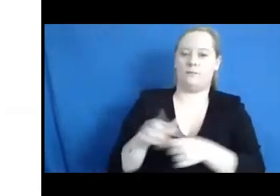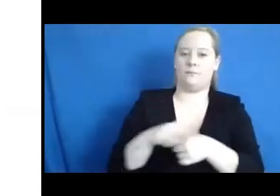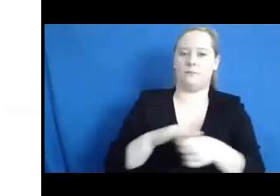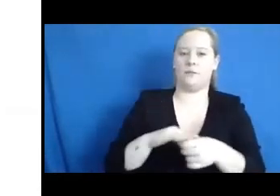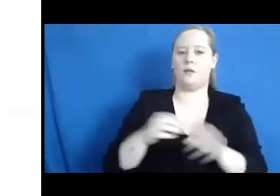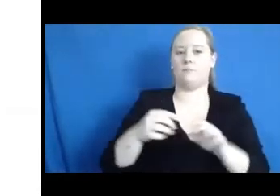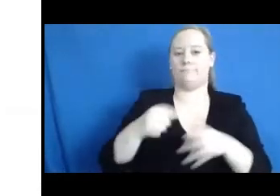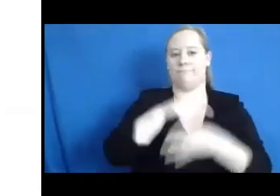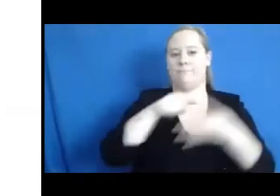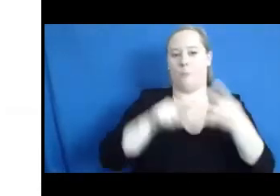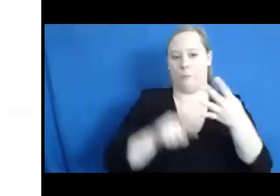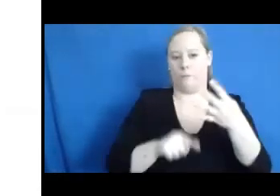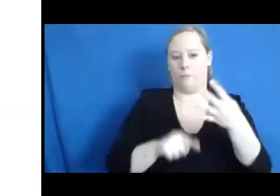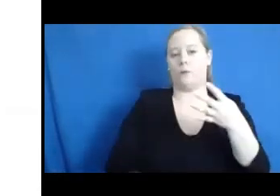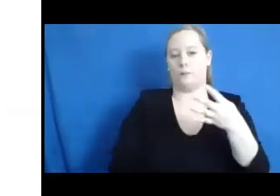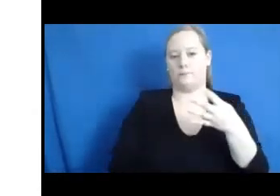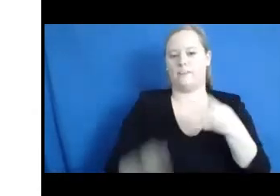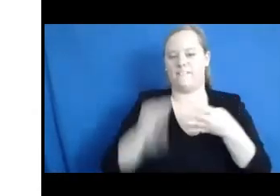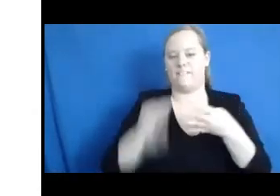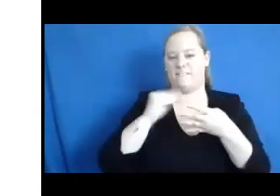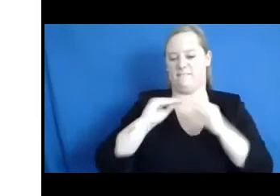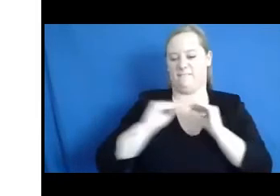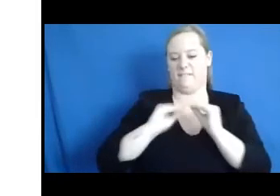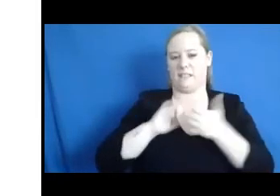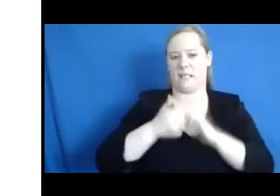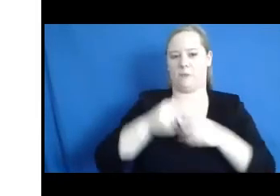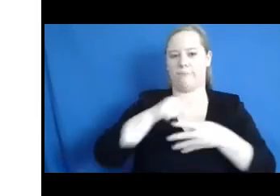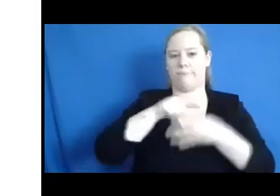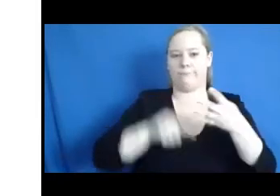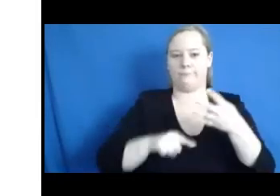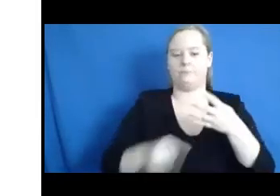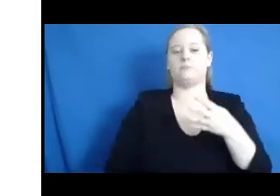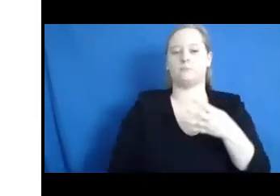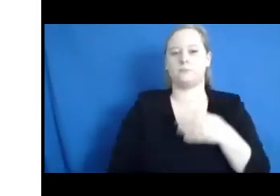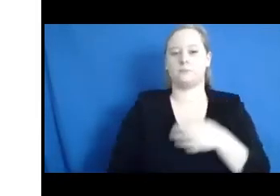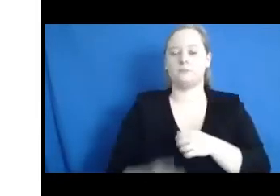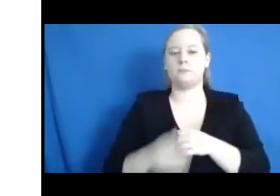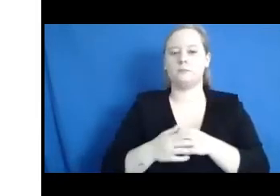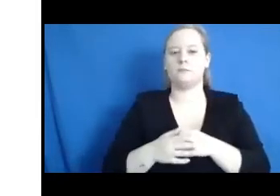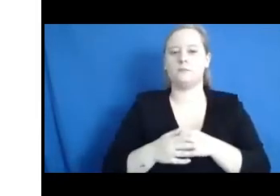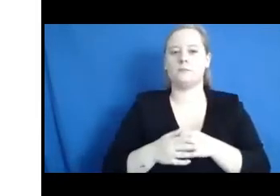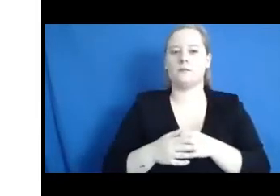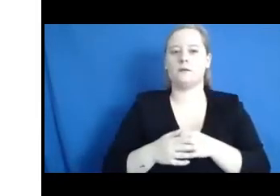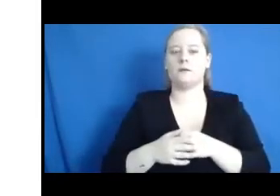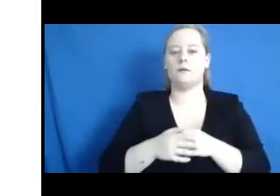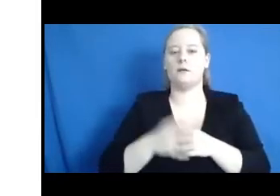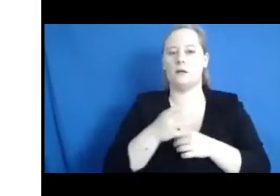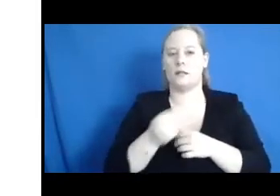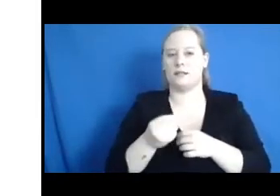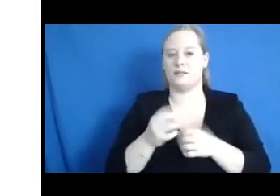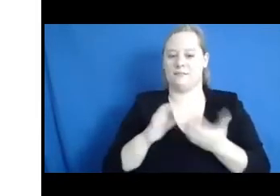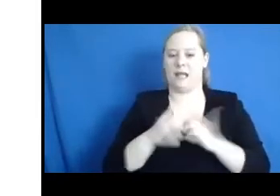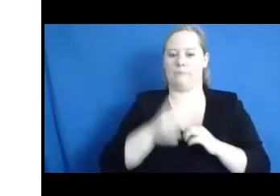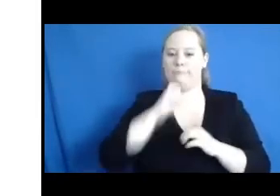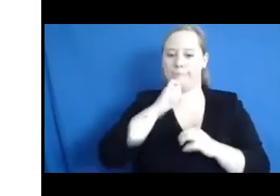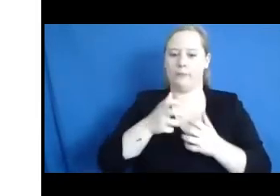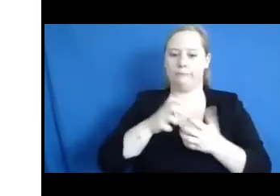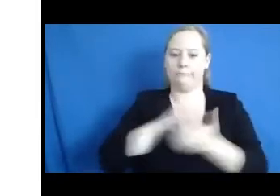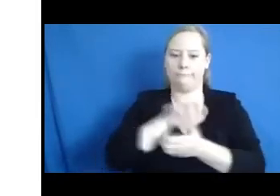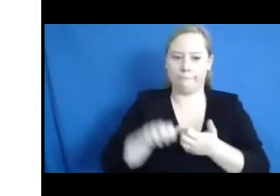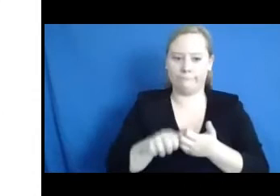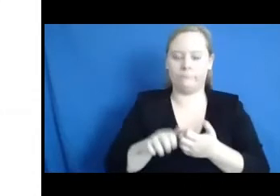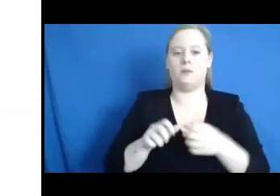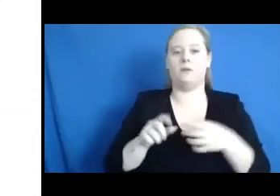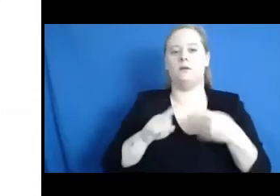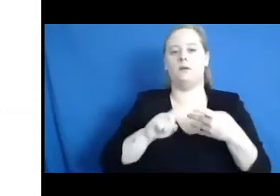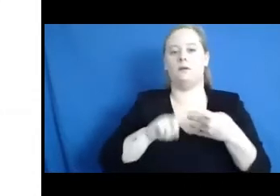selected remedies to deal with, the VOC and heavy metal contamination. The first